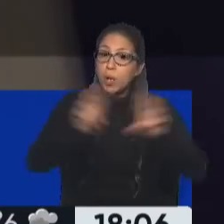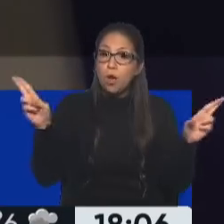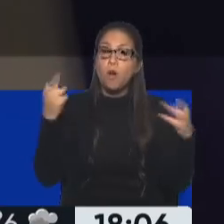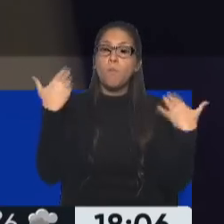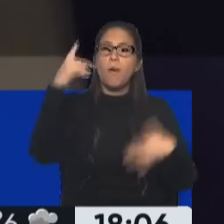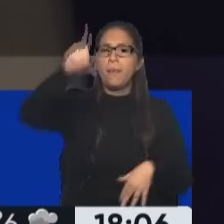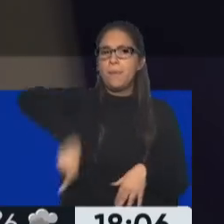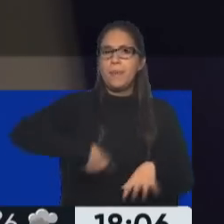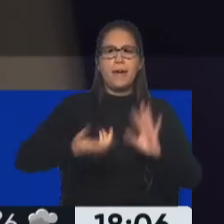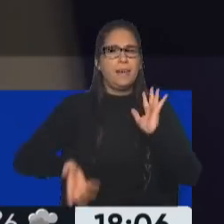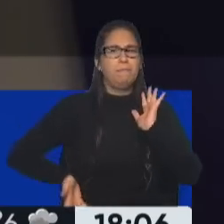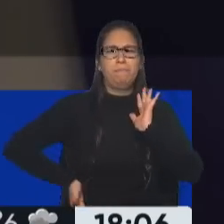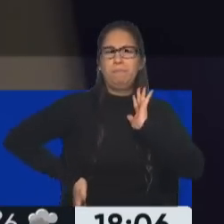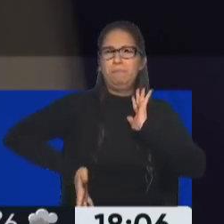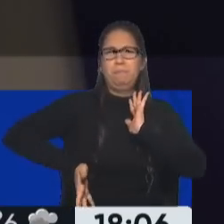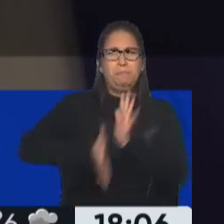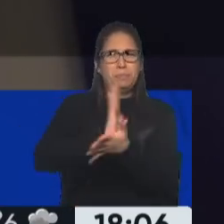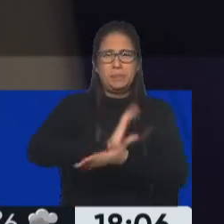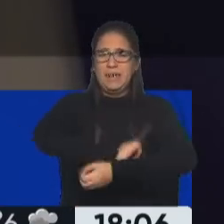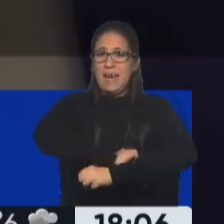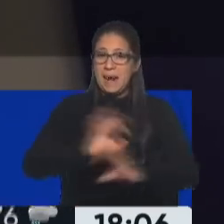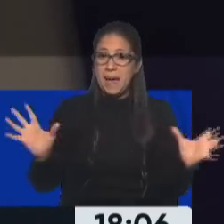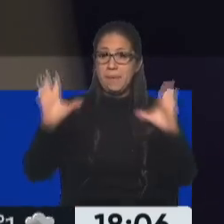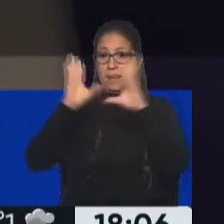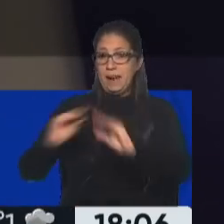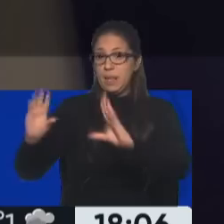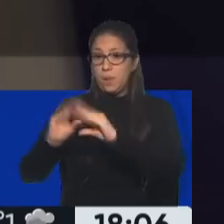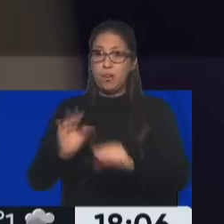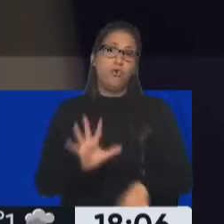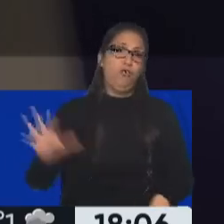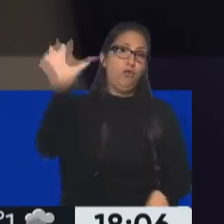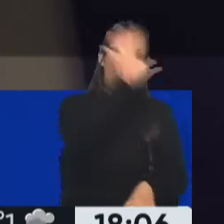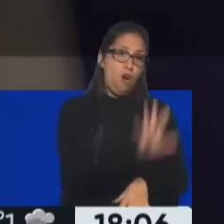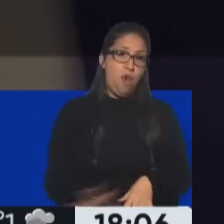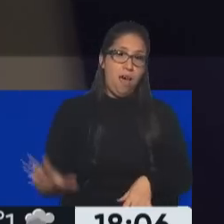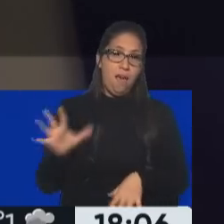have devastating consequences for Lebanon and the entire region.